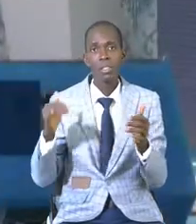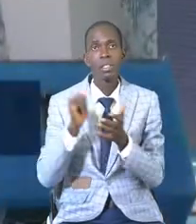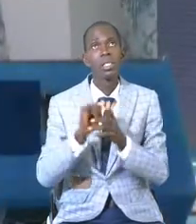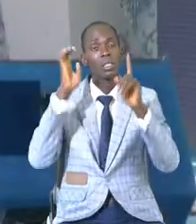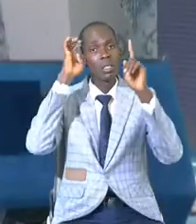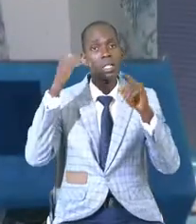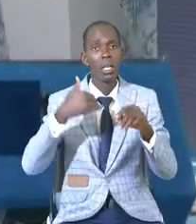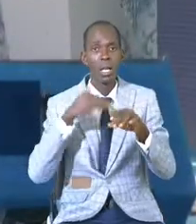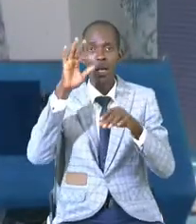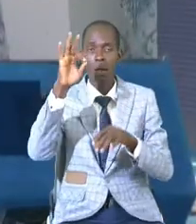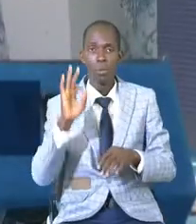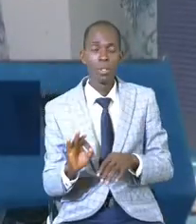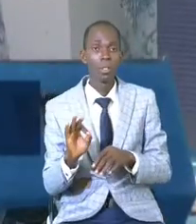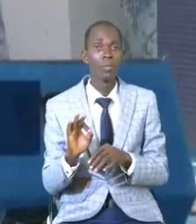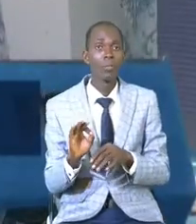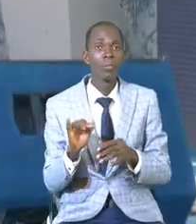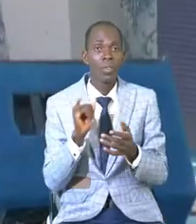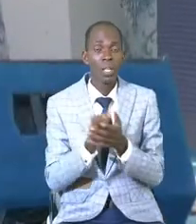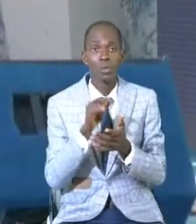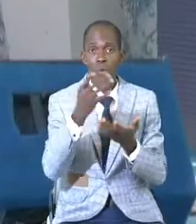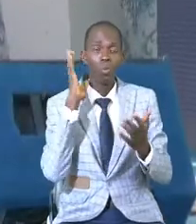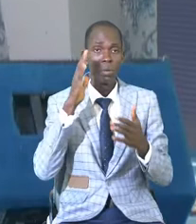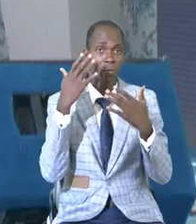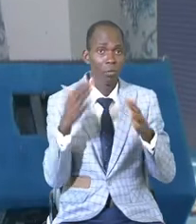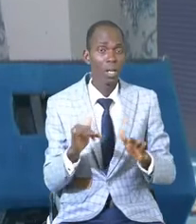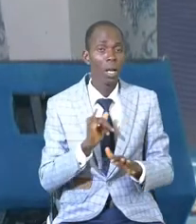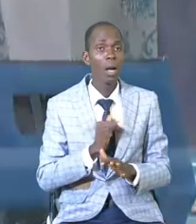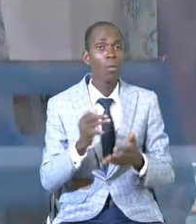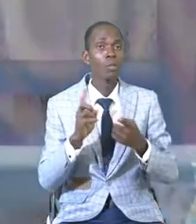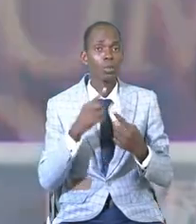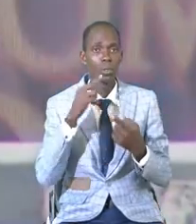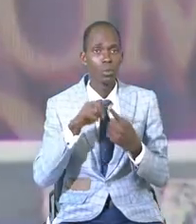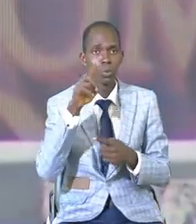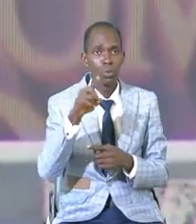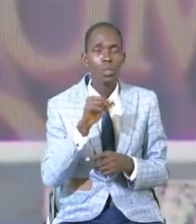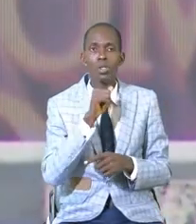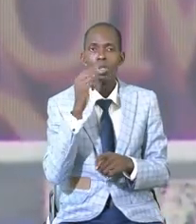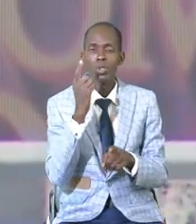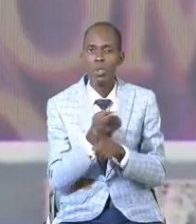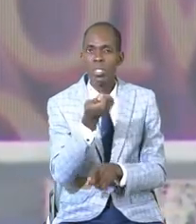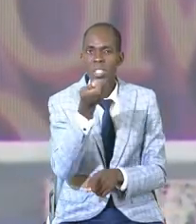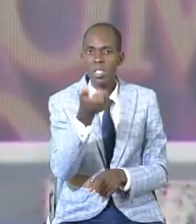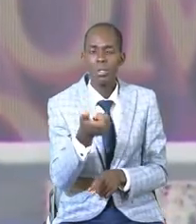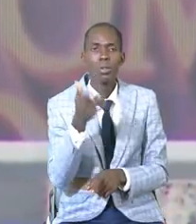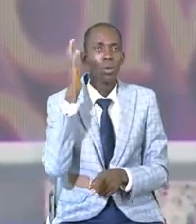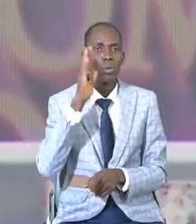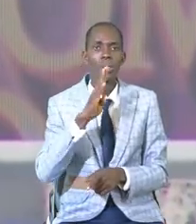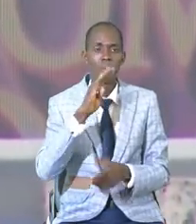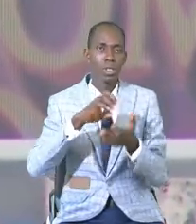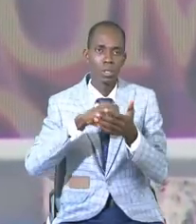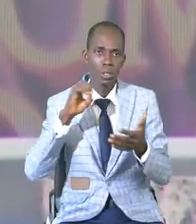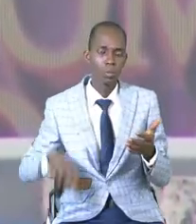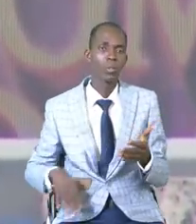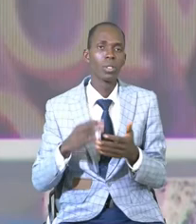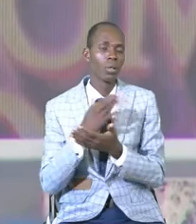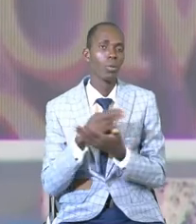will accomplish, I want to tell you, not a judge will be deduced, will be taken away